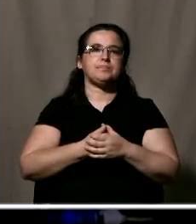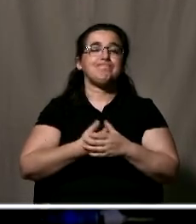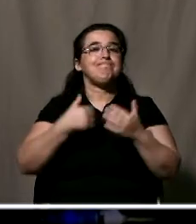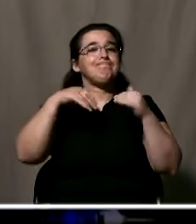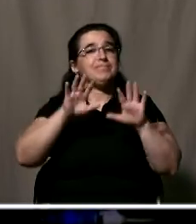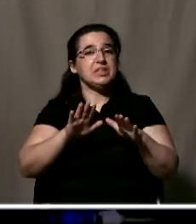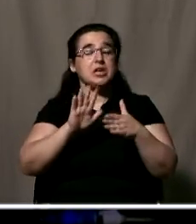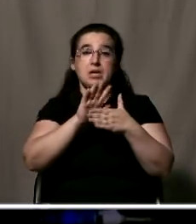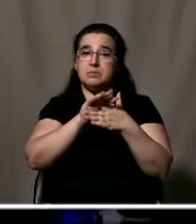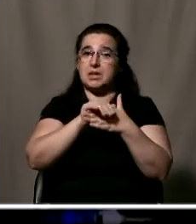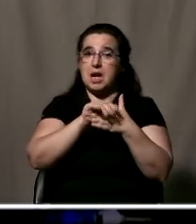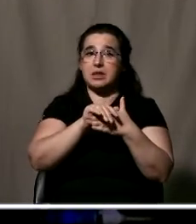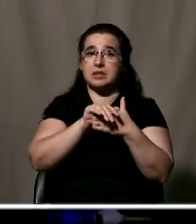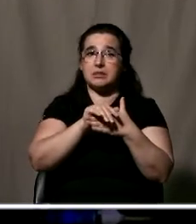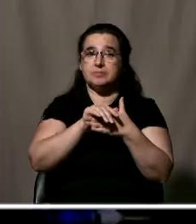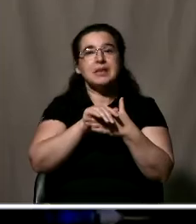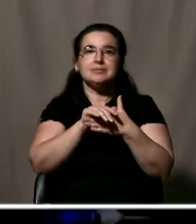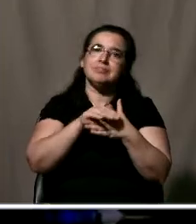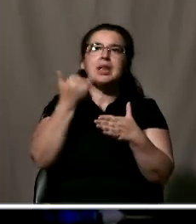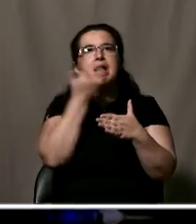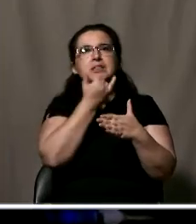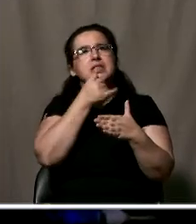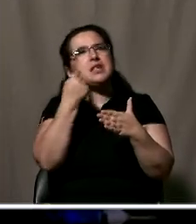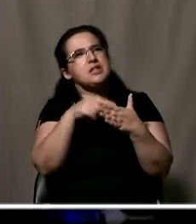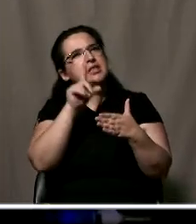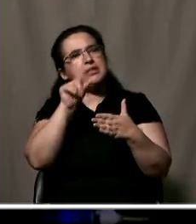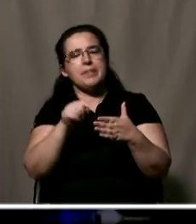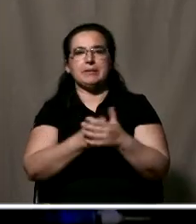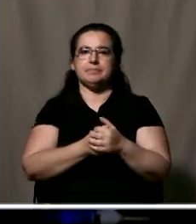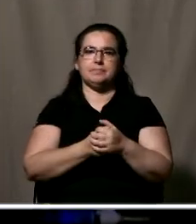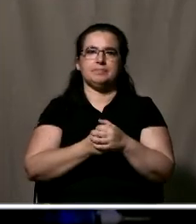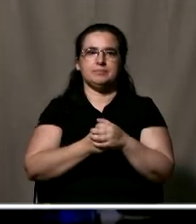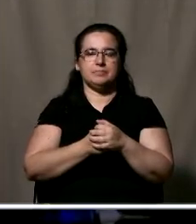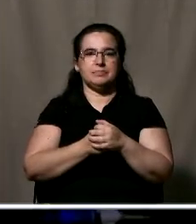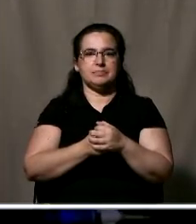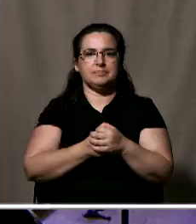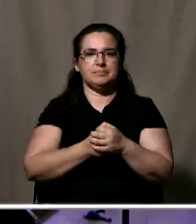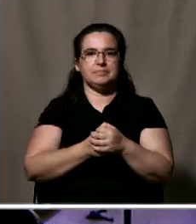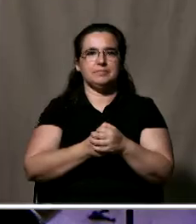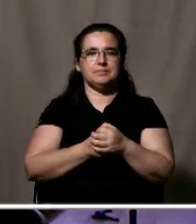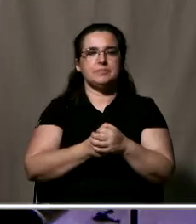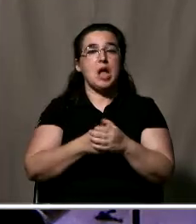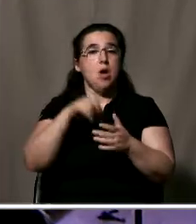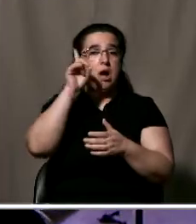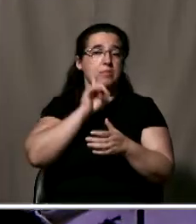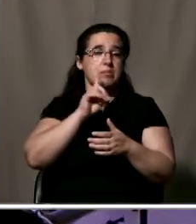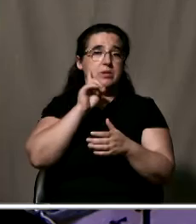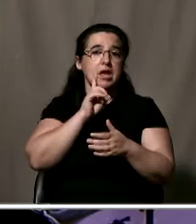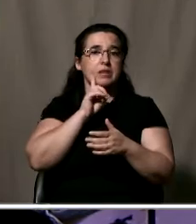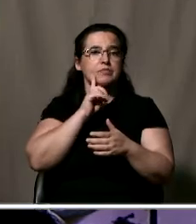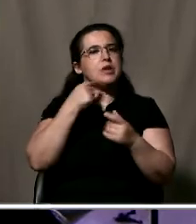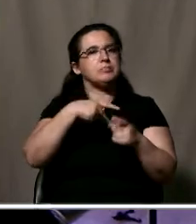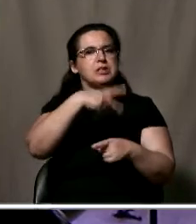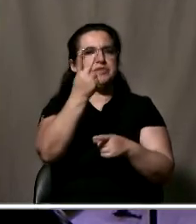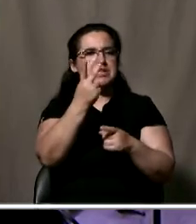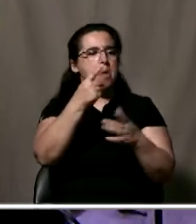entanto, era uma carta que tinha a sua dose de alegria também. A woman had watched our It Is Written television program. Uma mulher tinha visto o meu programa de